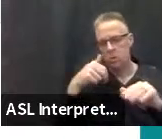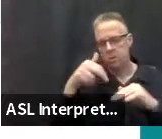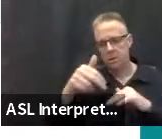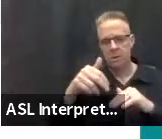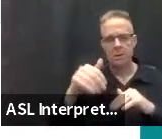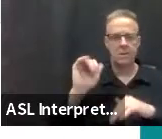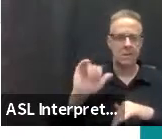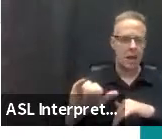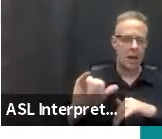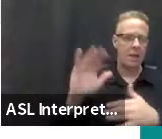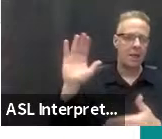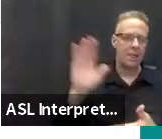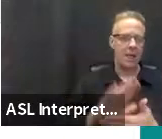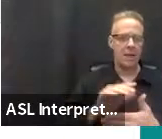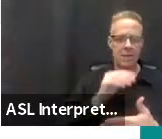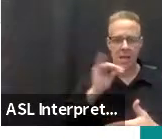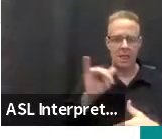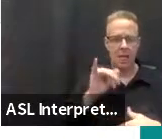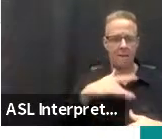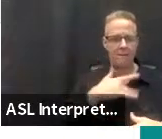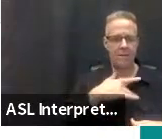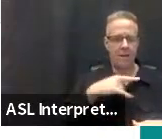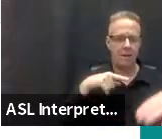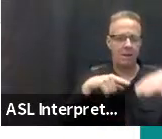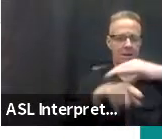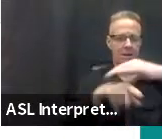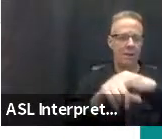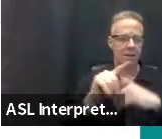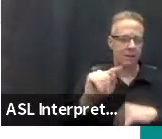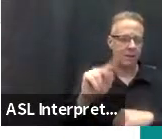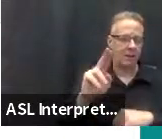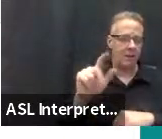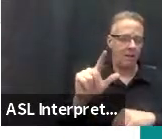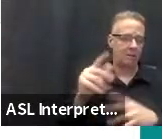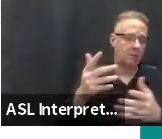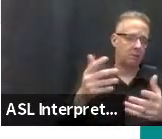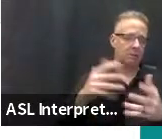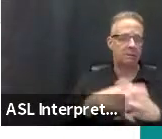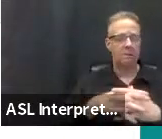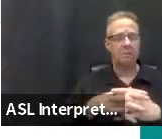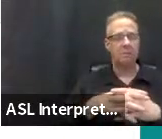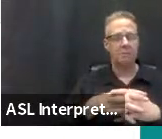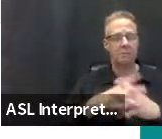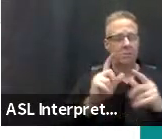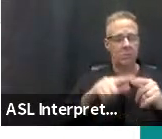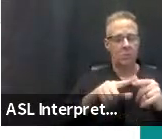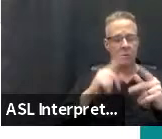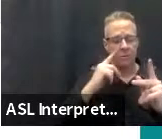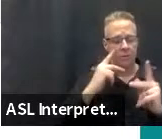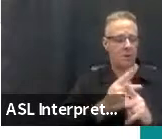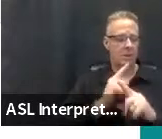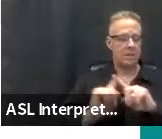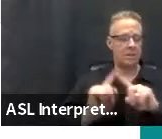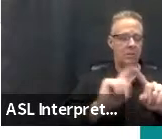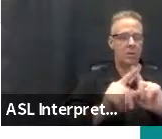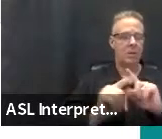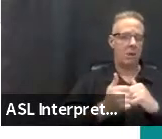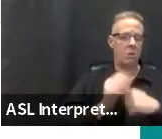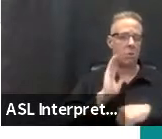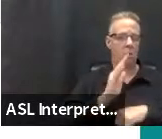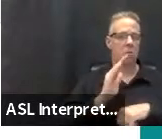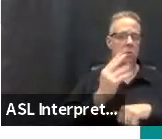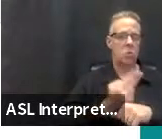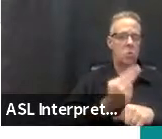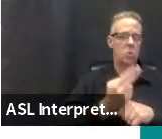maybe less of a tunnel-like feeling. So I think it is fair to just think about all of the different ways the space is going to be used.